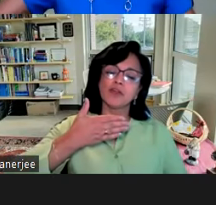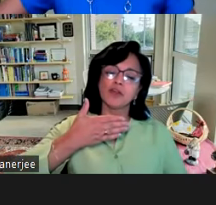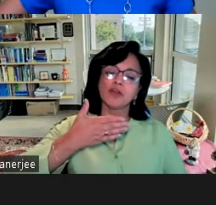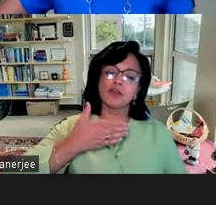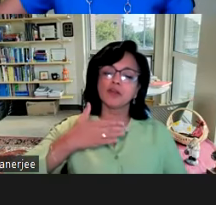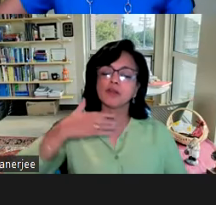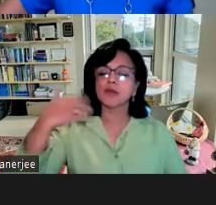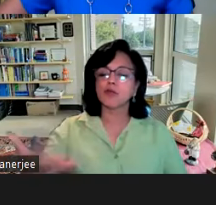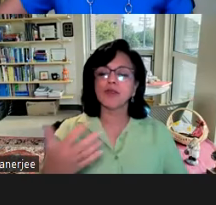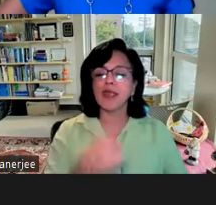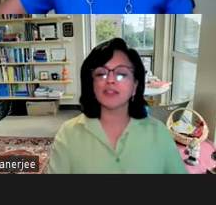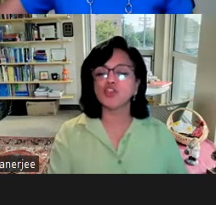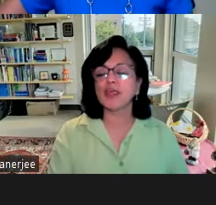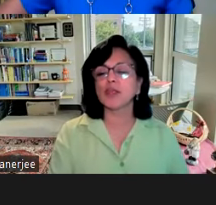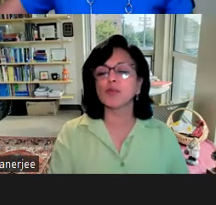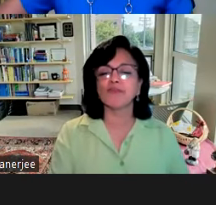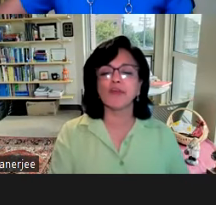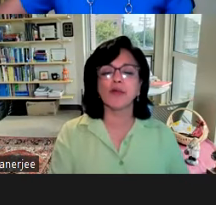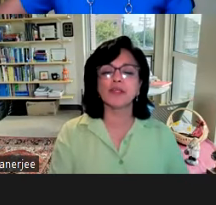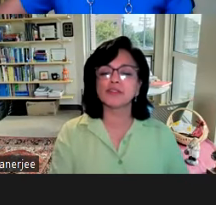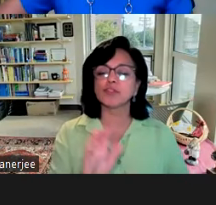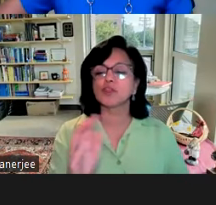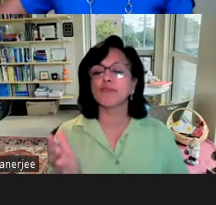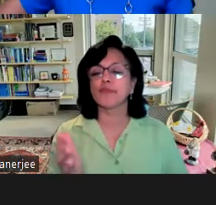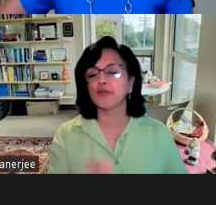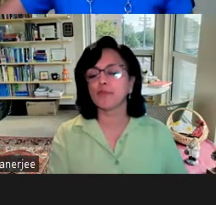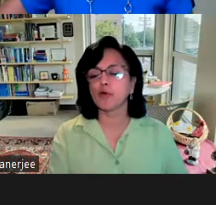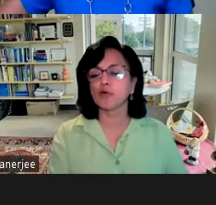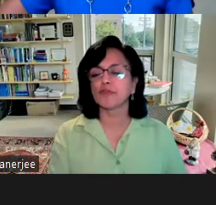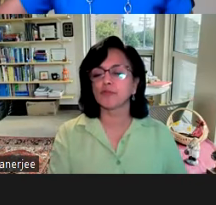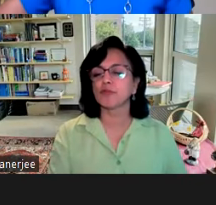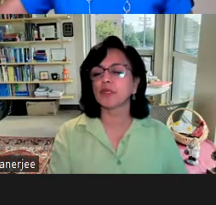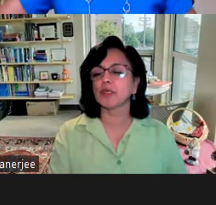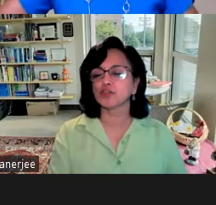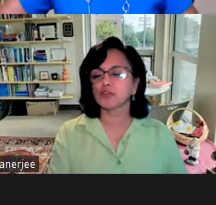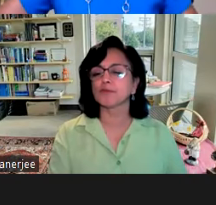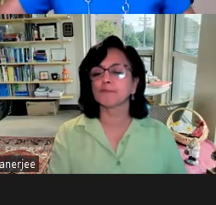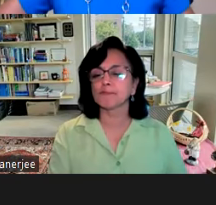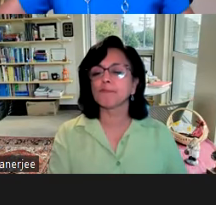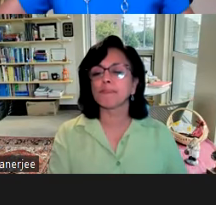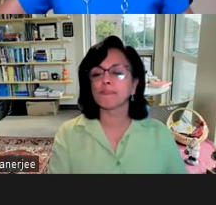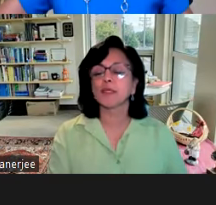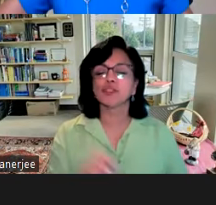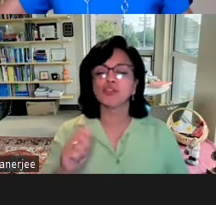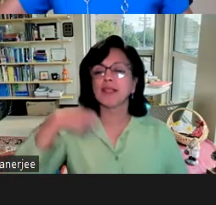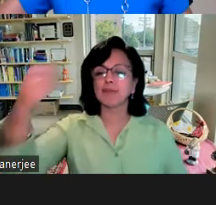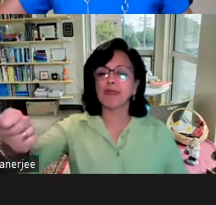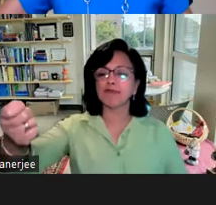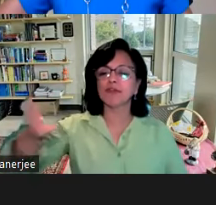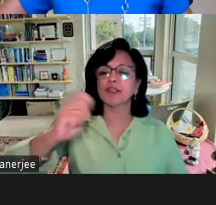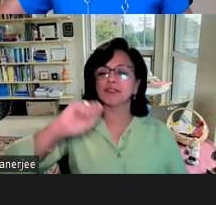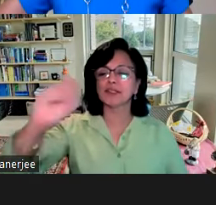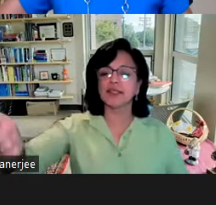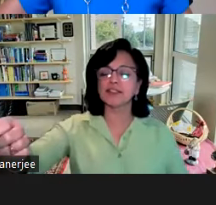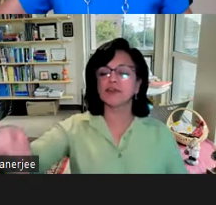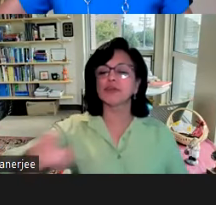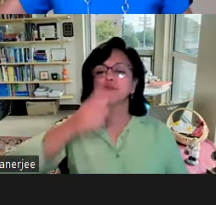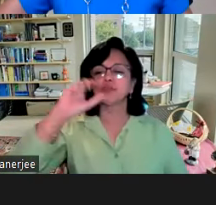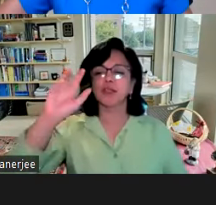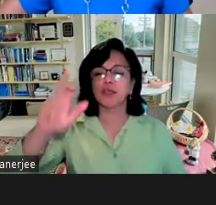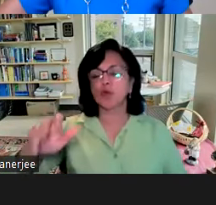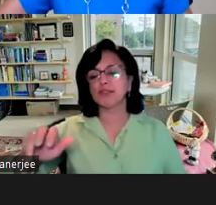of the year, we check in with the family and say, what is your preferred mode of communication? Do you like pamphlets, a